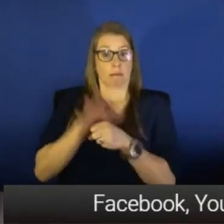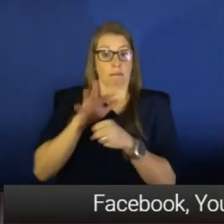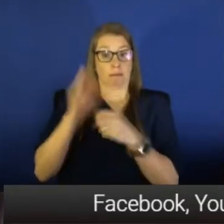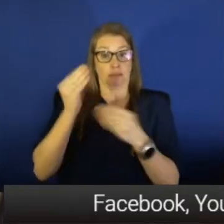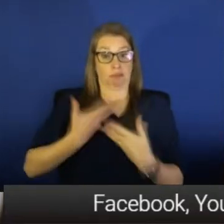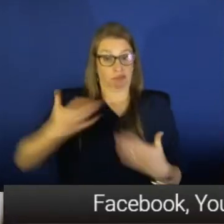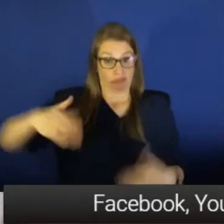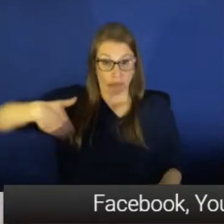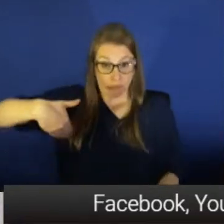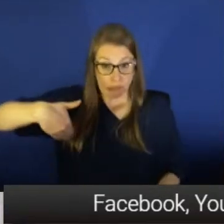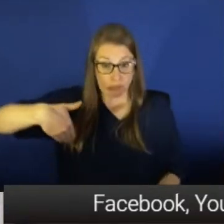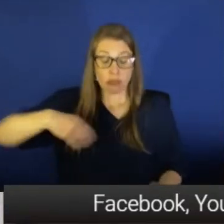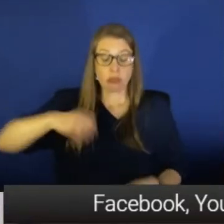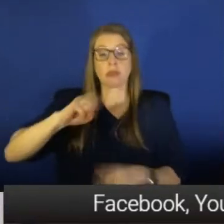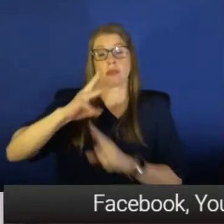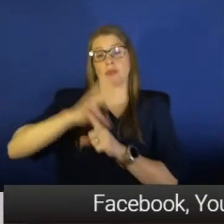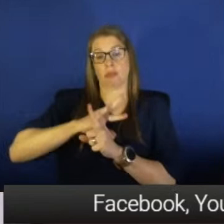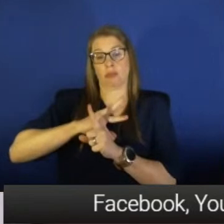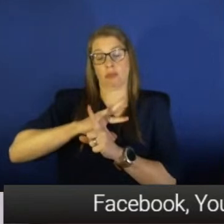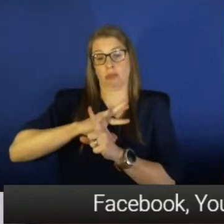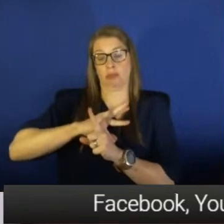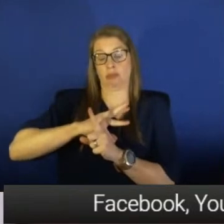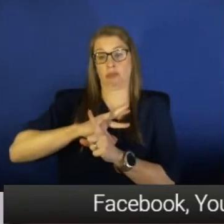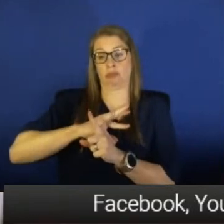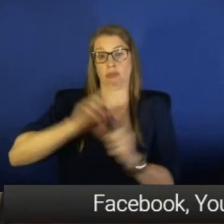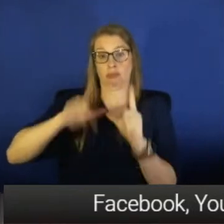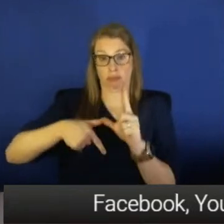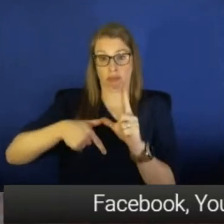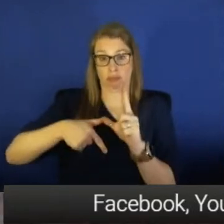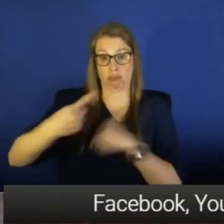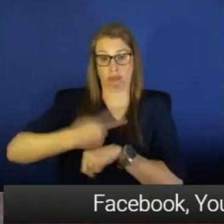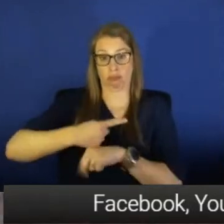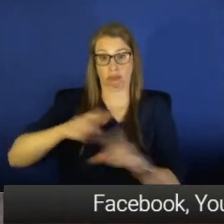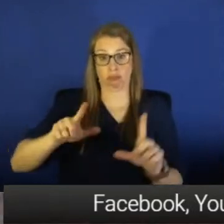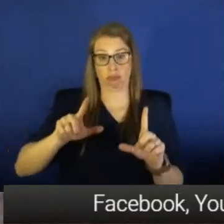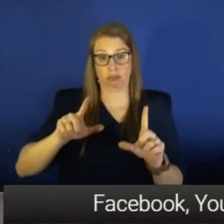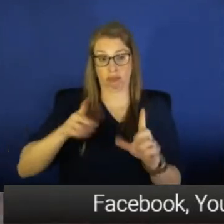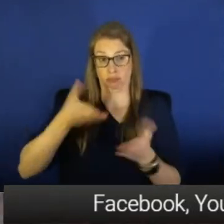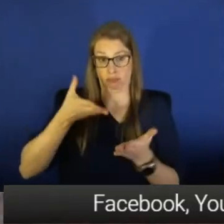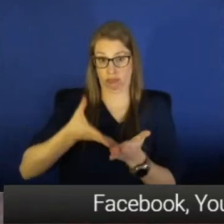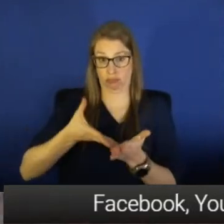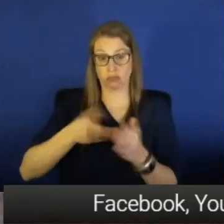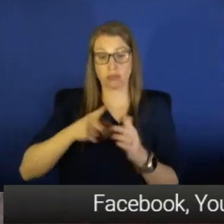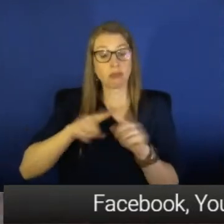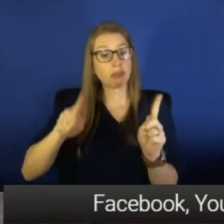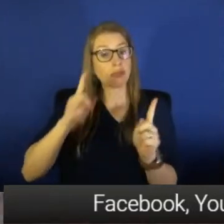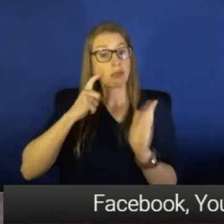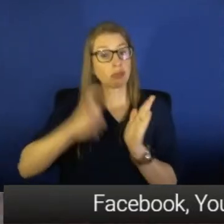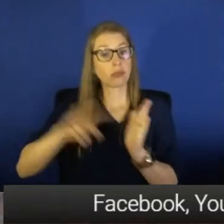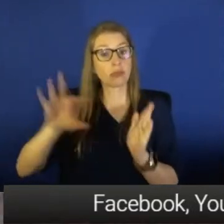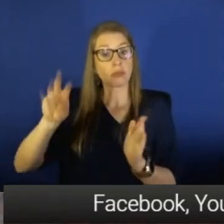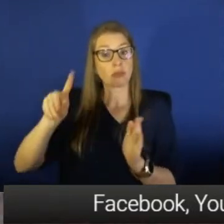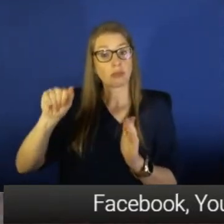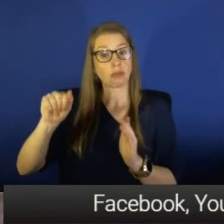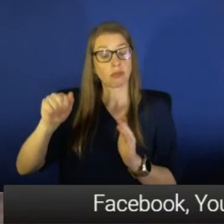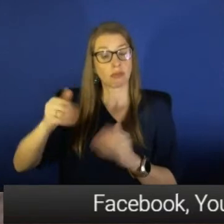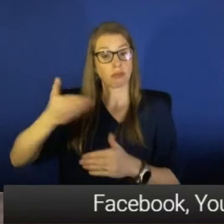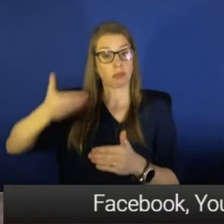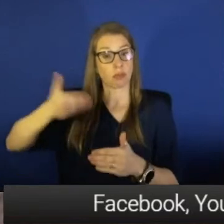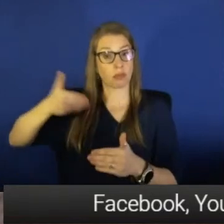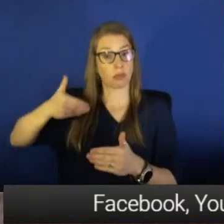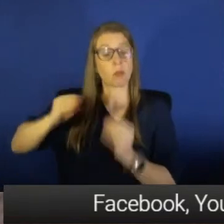say a 6-month expiration date. We have seen, however, the FDA has gone back now that we have more